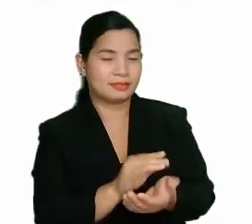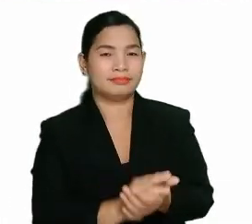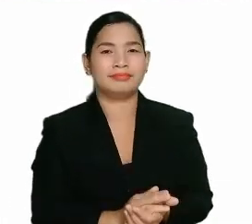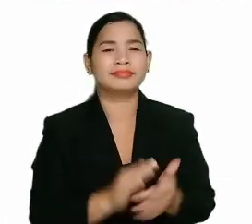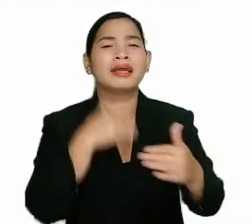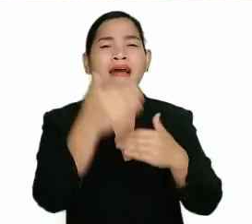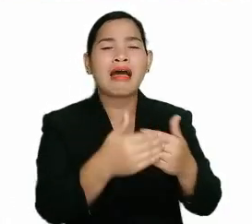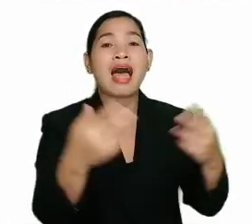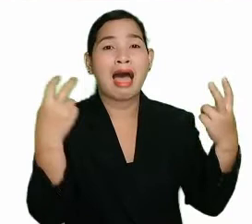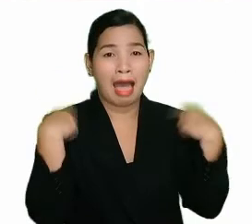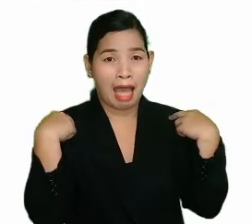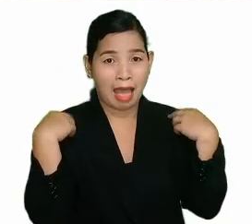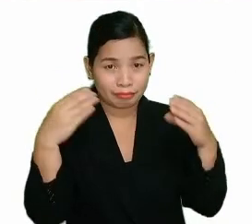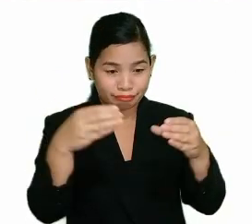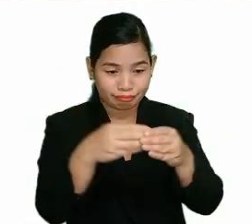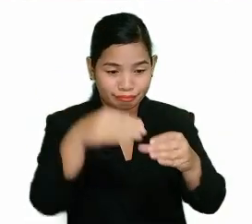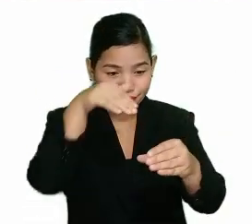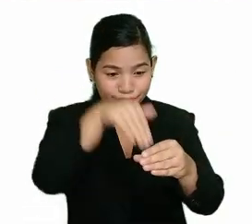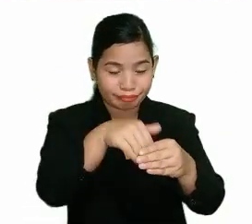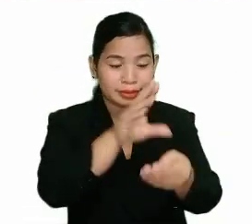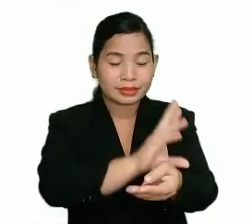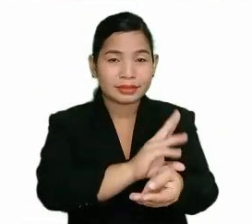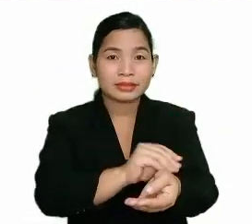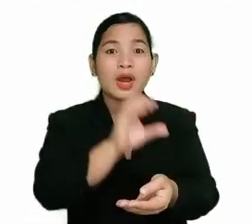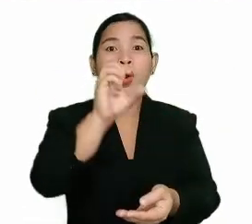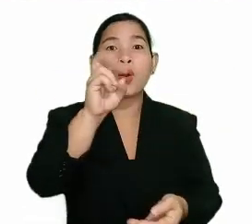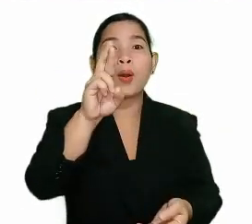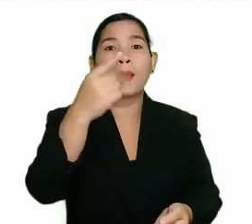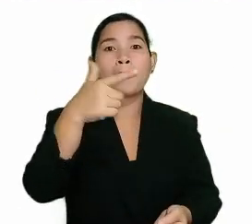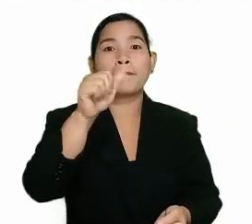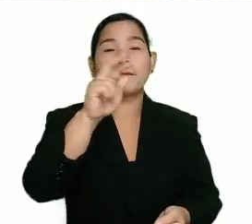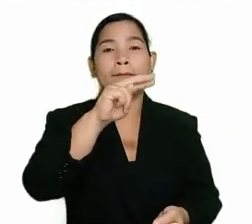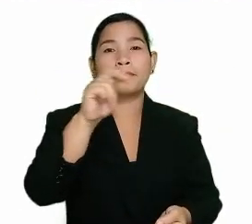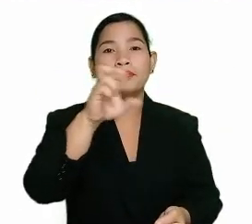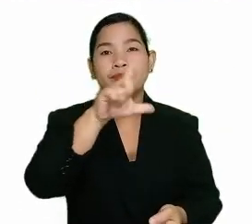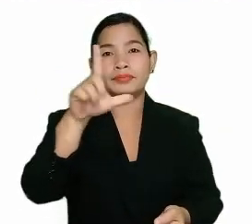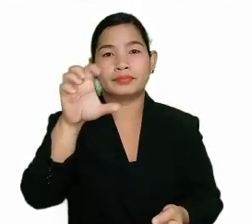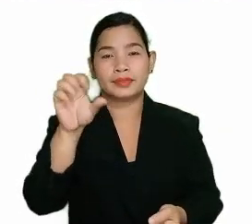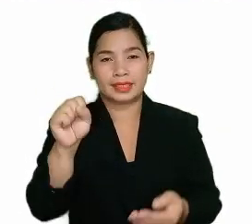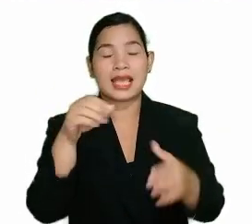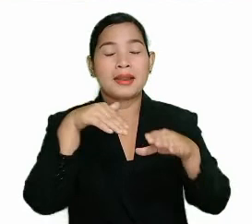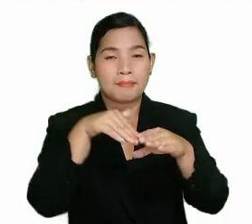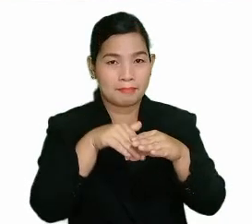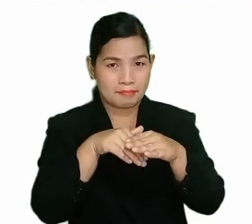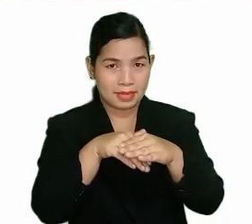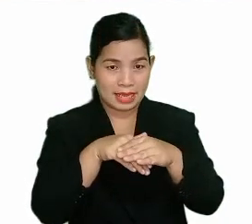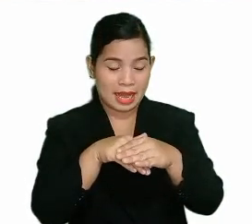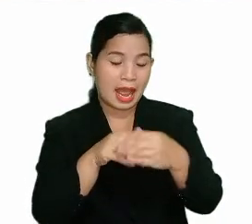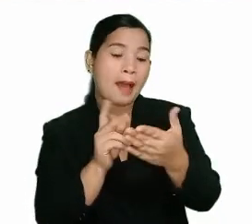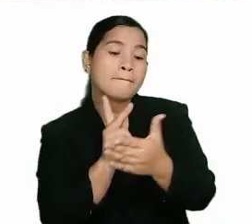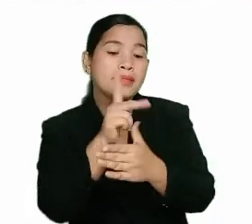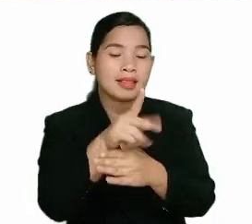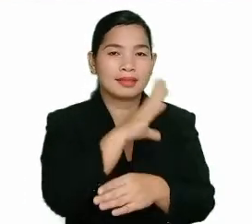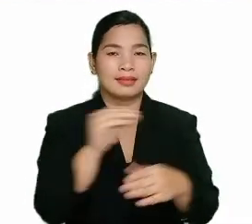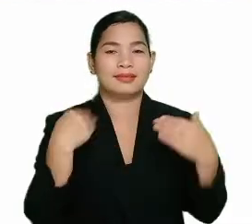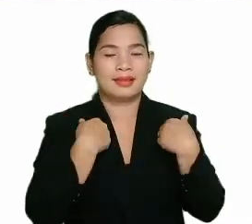are present and absent in plant and animal cells. You also learned that each cell is a unit of